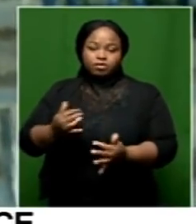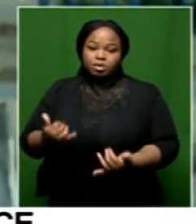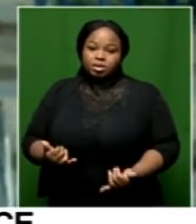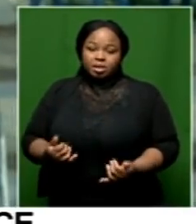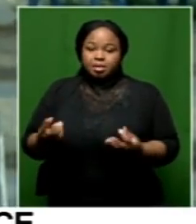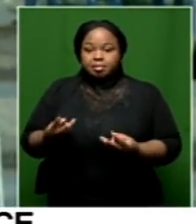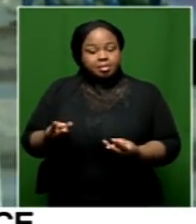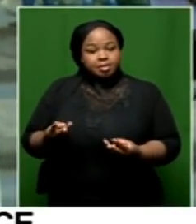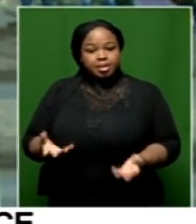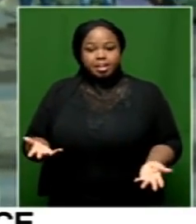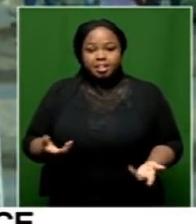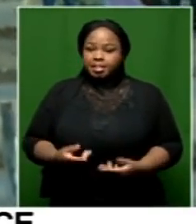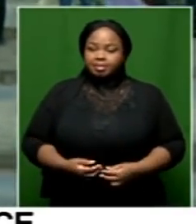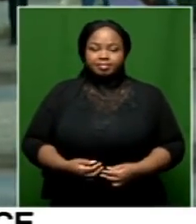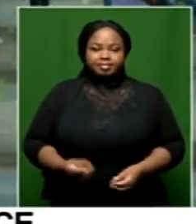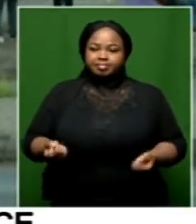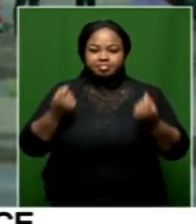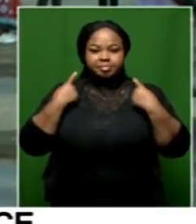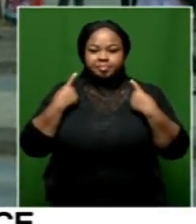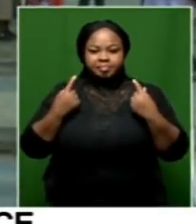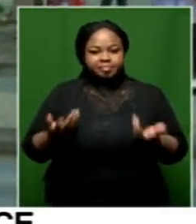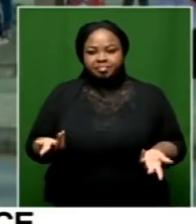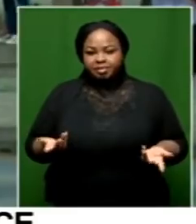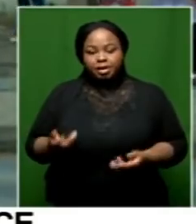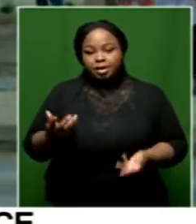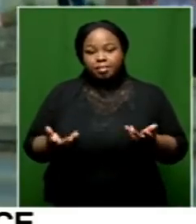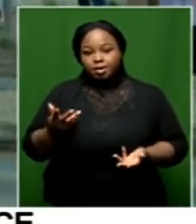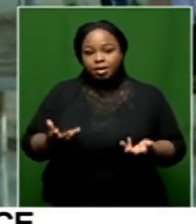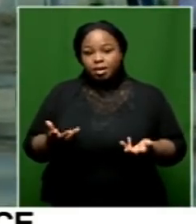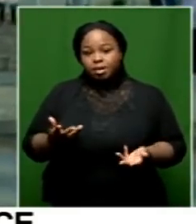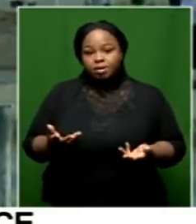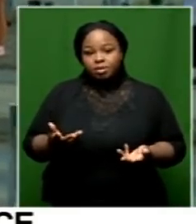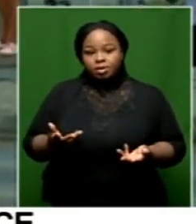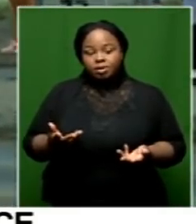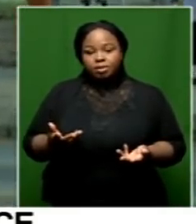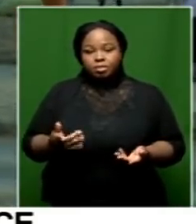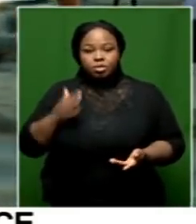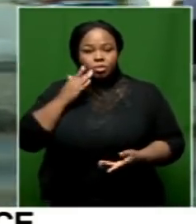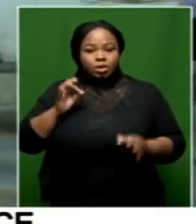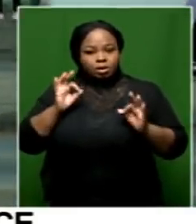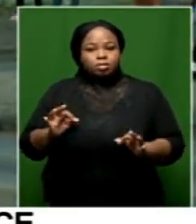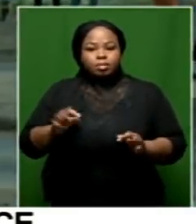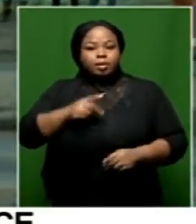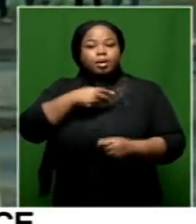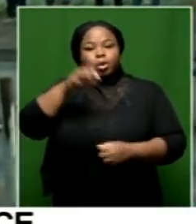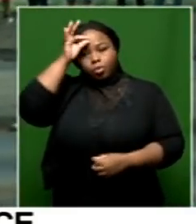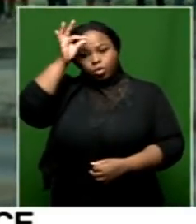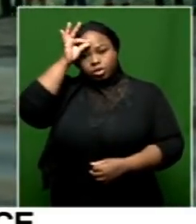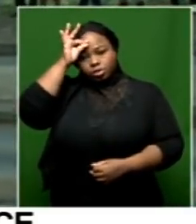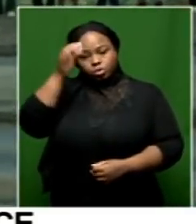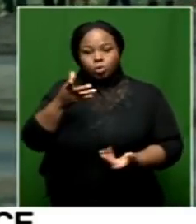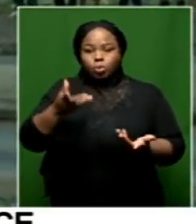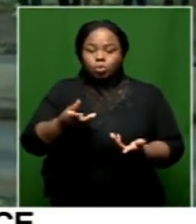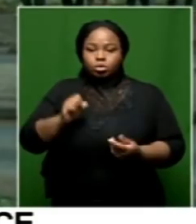now people don't really get the message, I suppose, maybe until there's officials or someone that will be